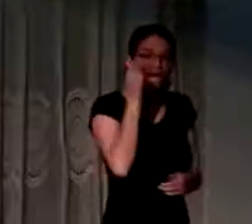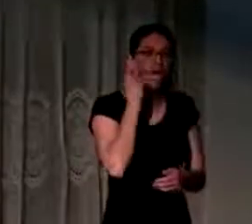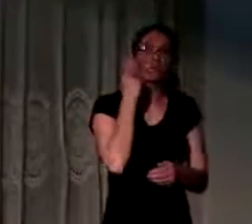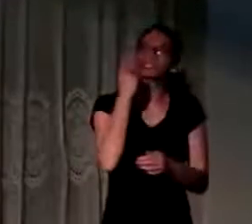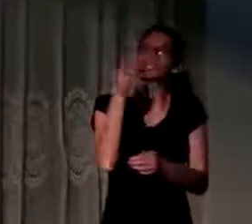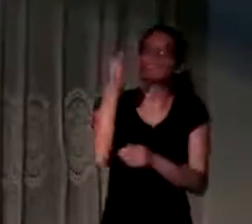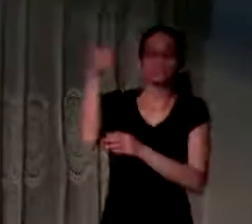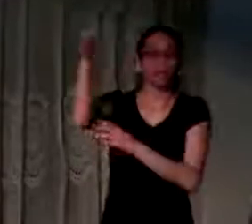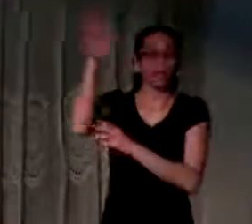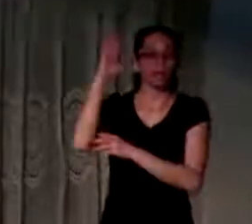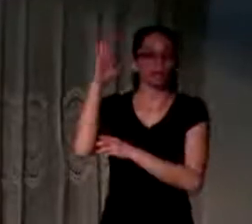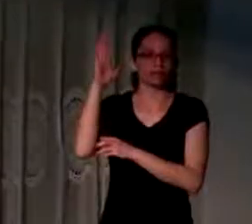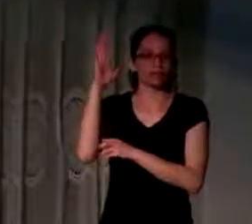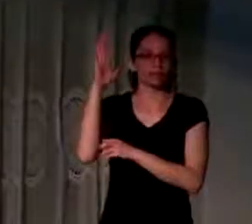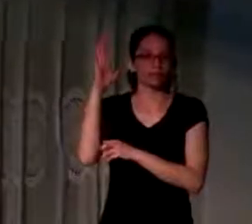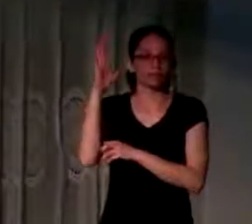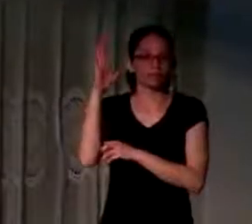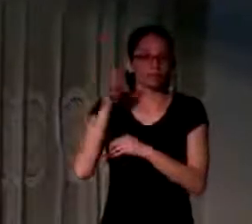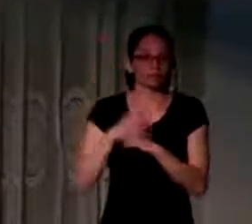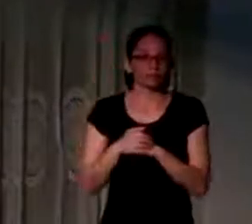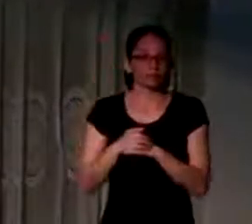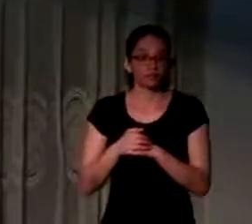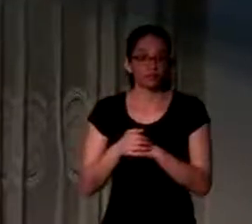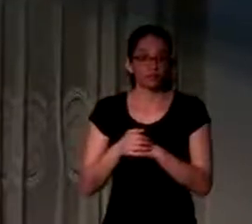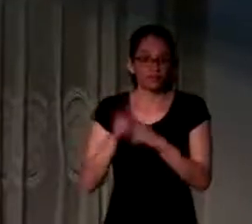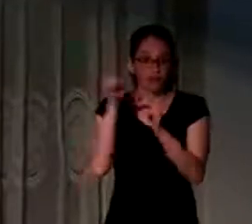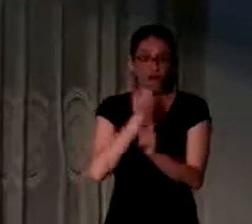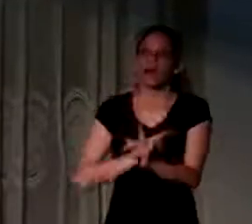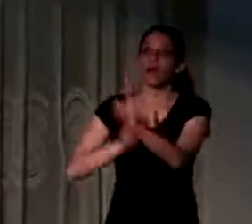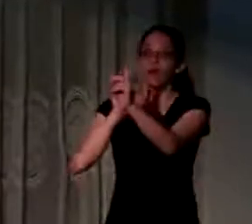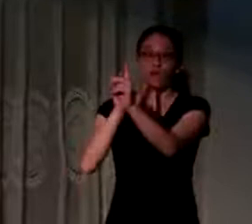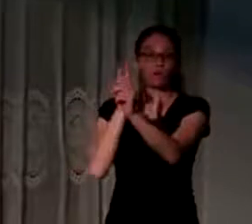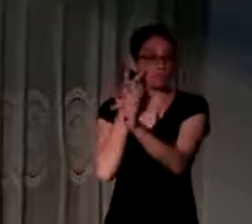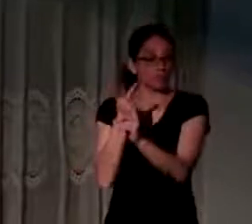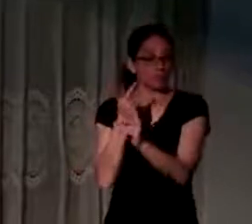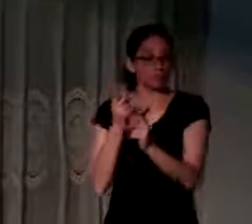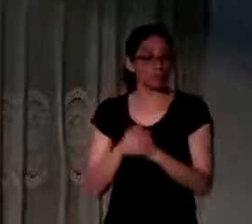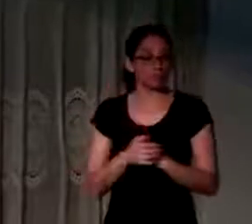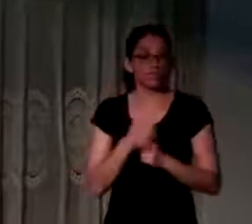eyes, not another. He says, oh, how my heart yearns within me.